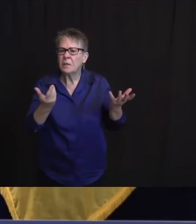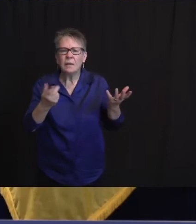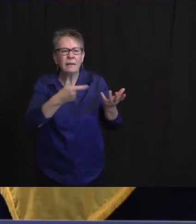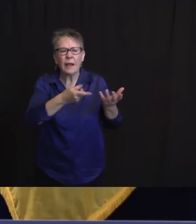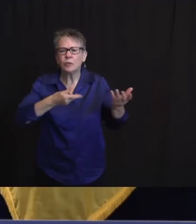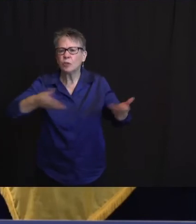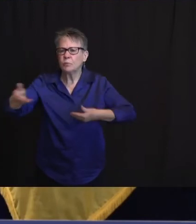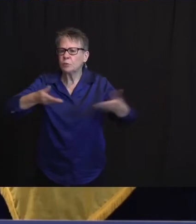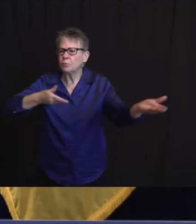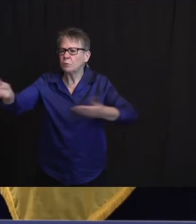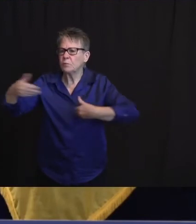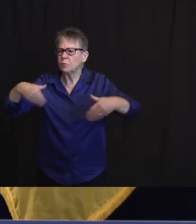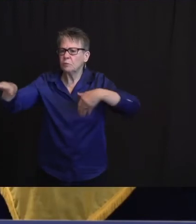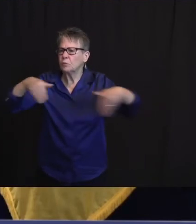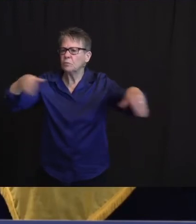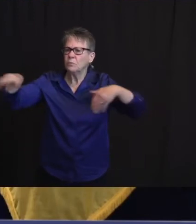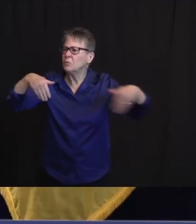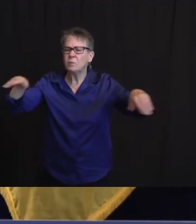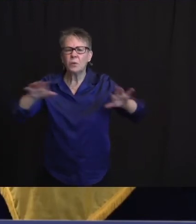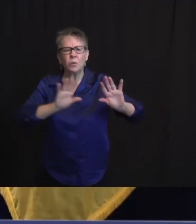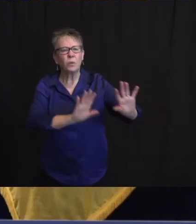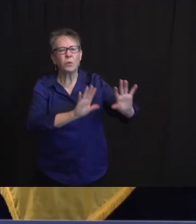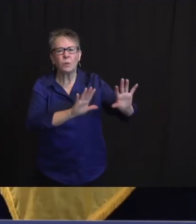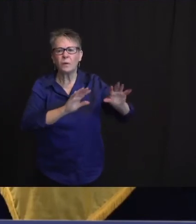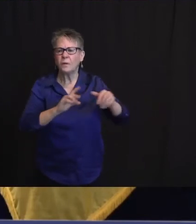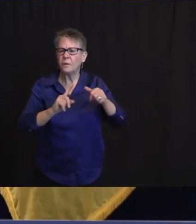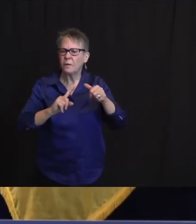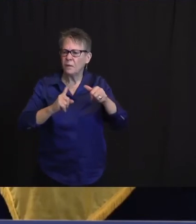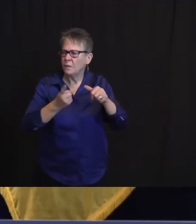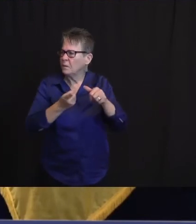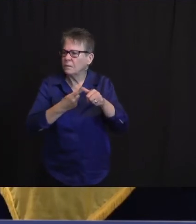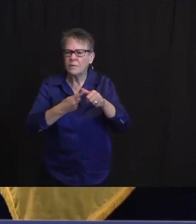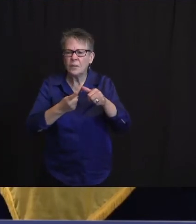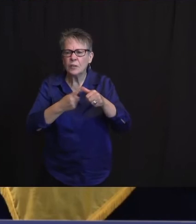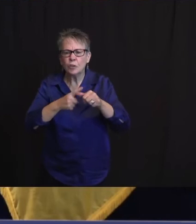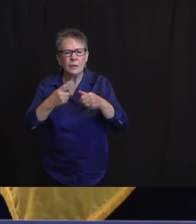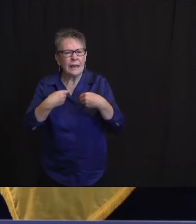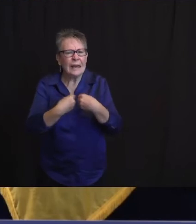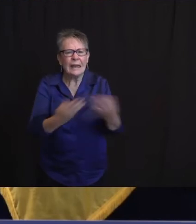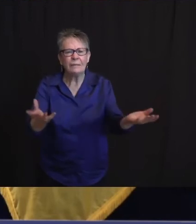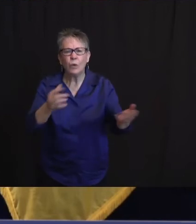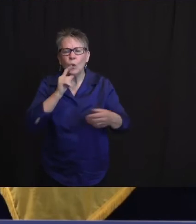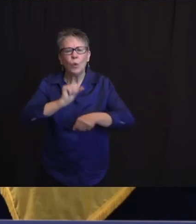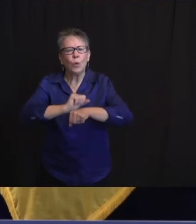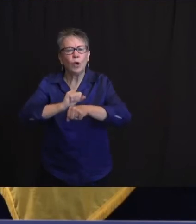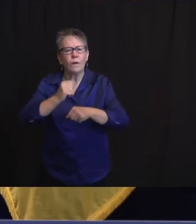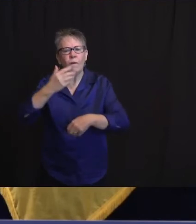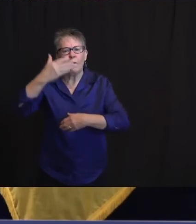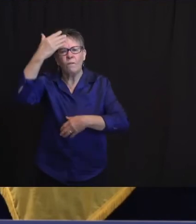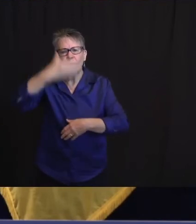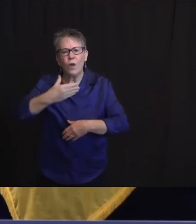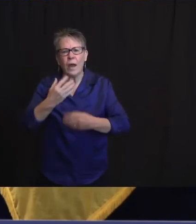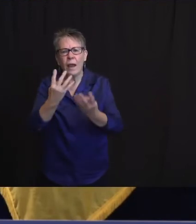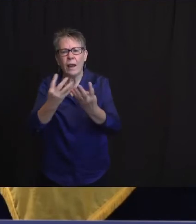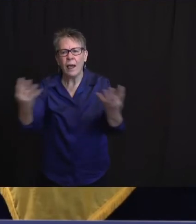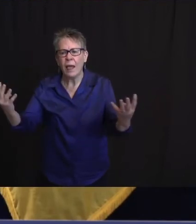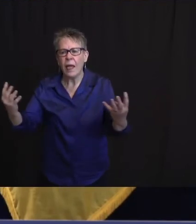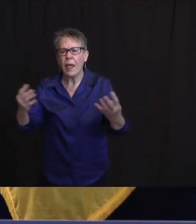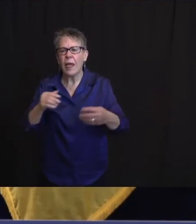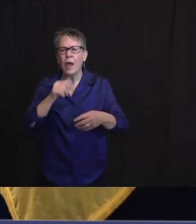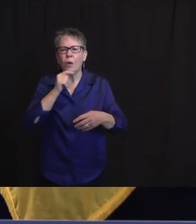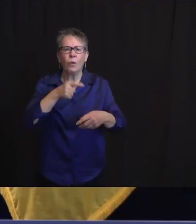front line fighting a pandemic to be the same people to not just get the vaccine, but to administer it. And so I would think that part of the reason